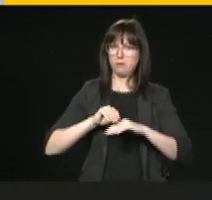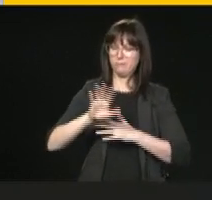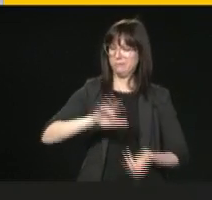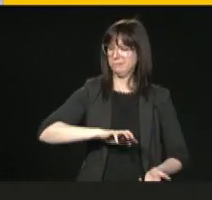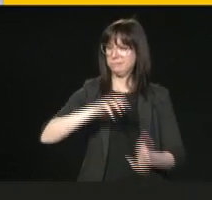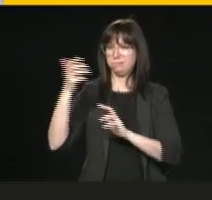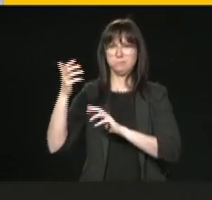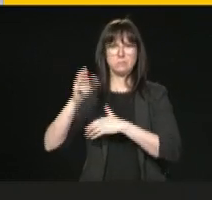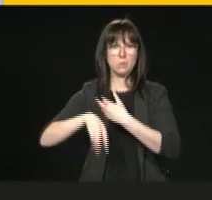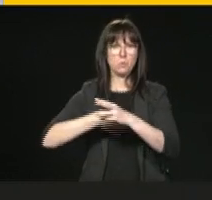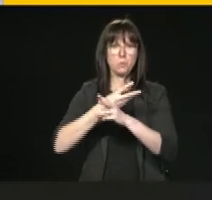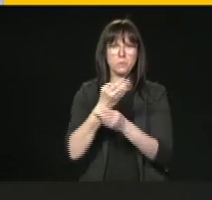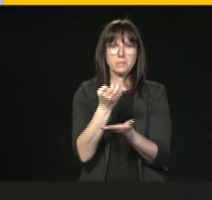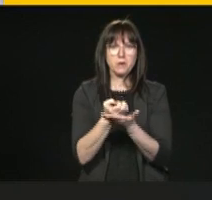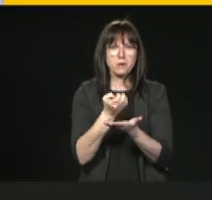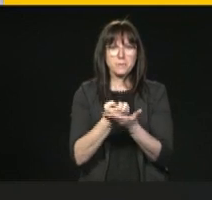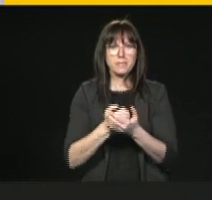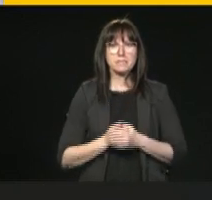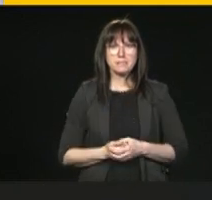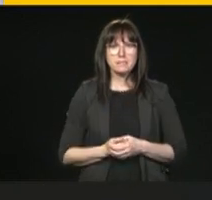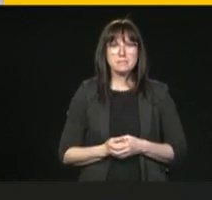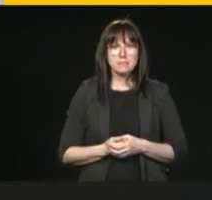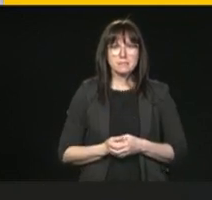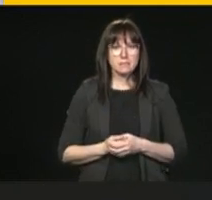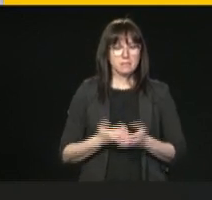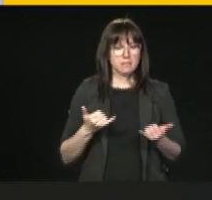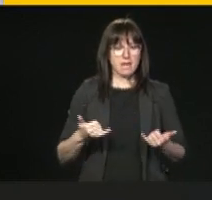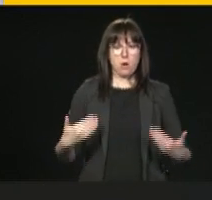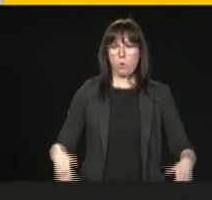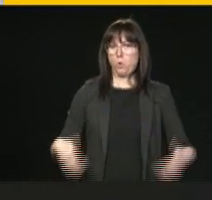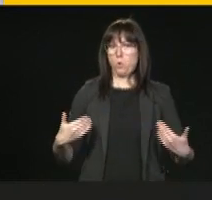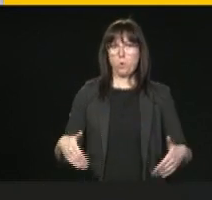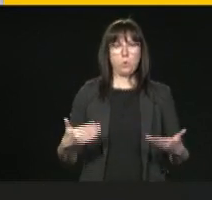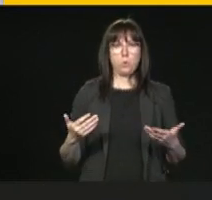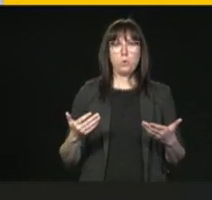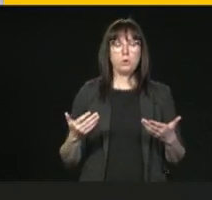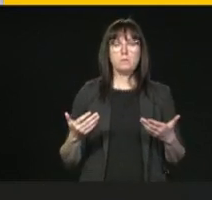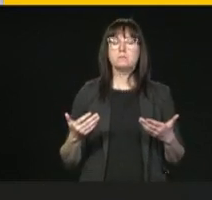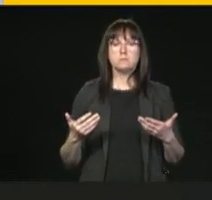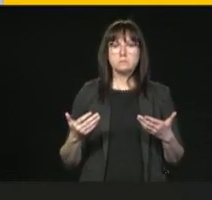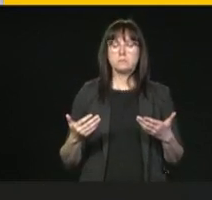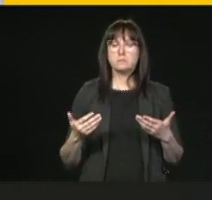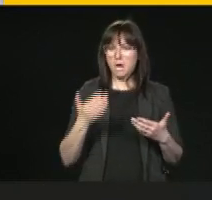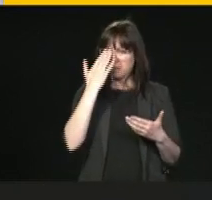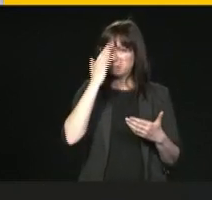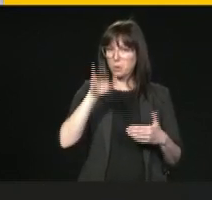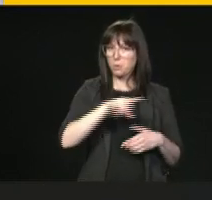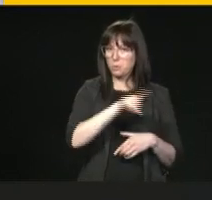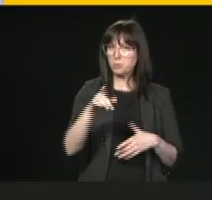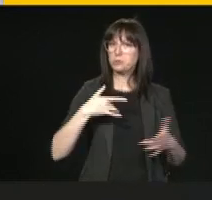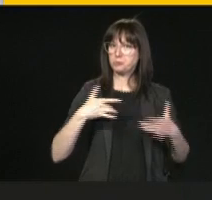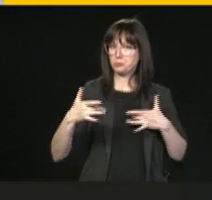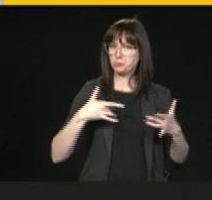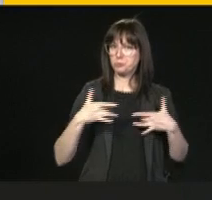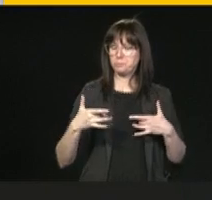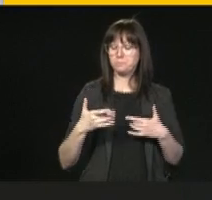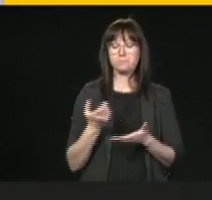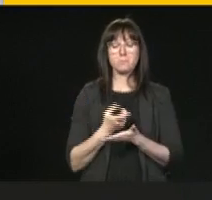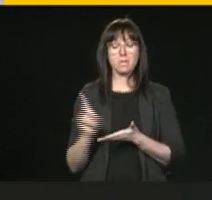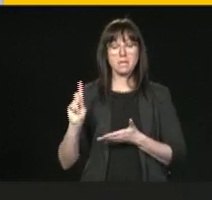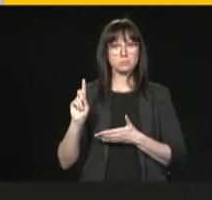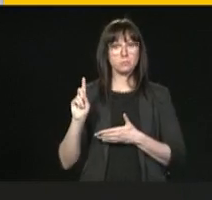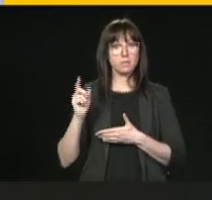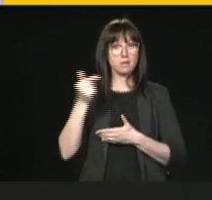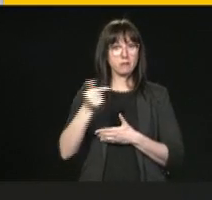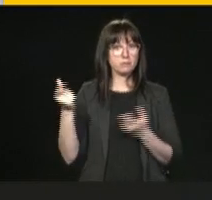the climate of uncertainty we see now is of great concern to you. Last week, our government